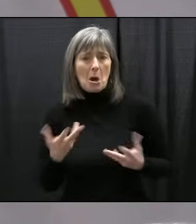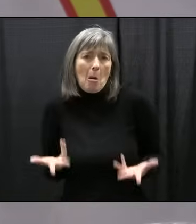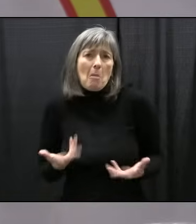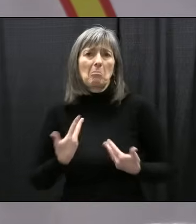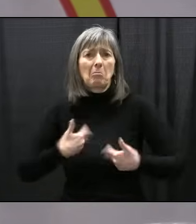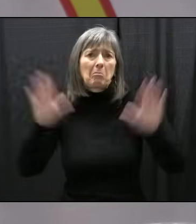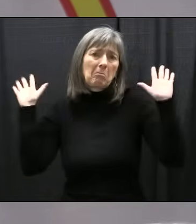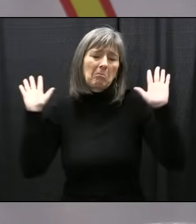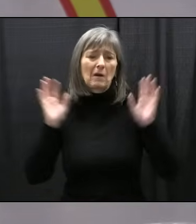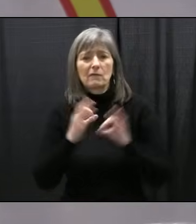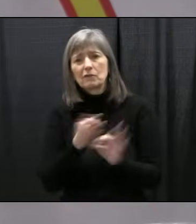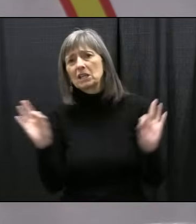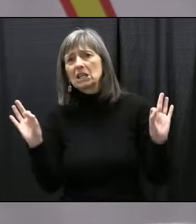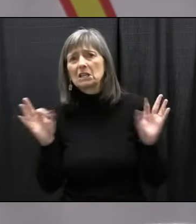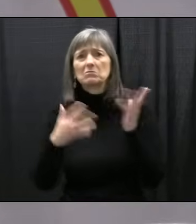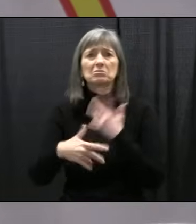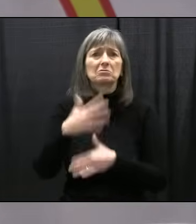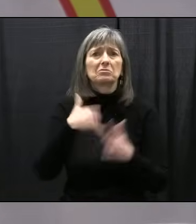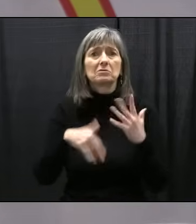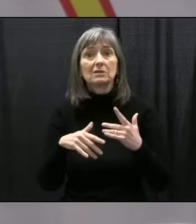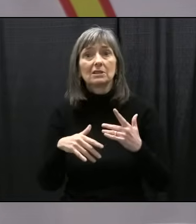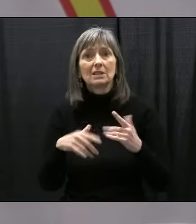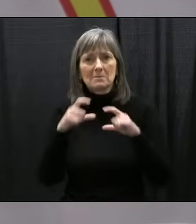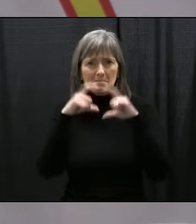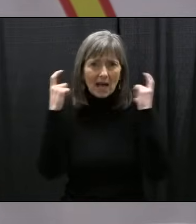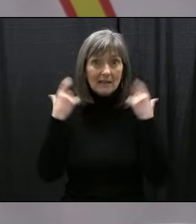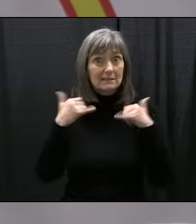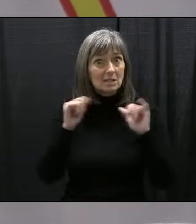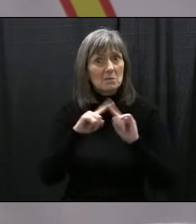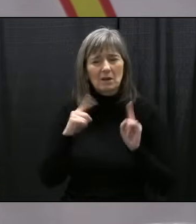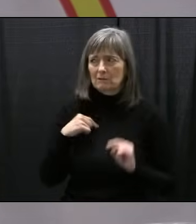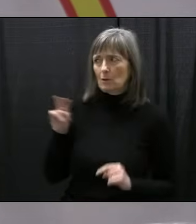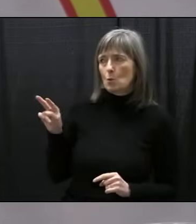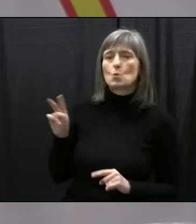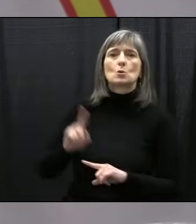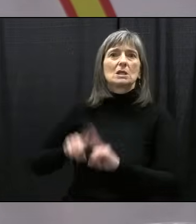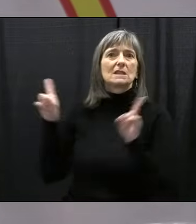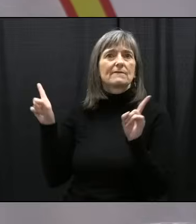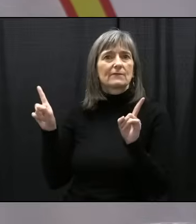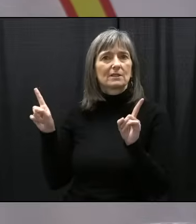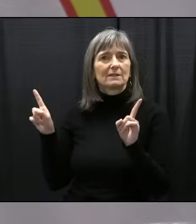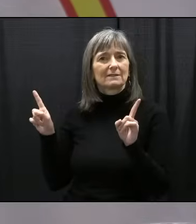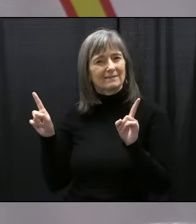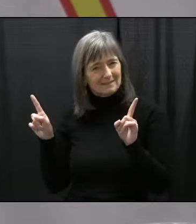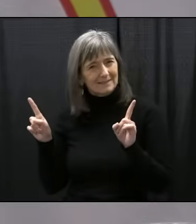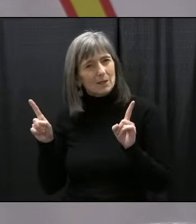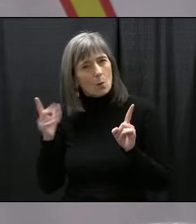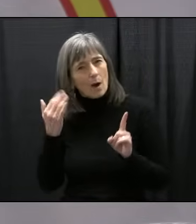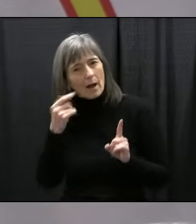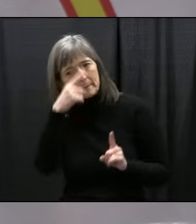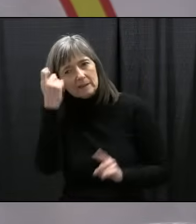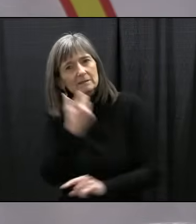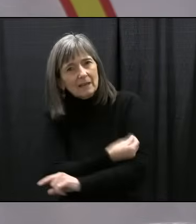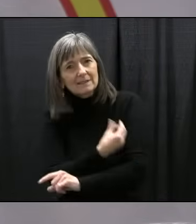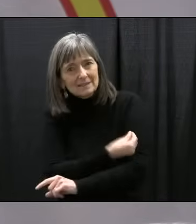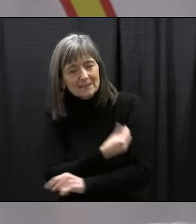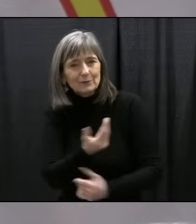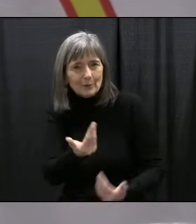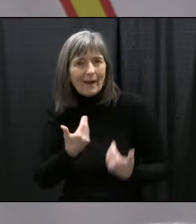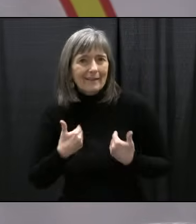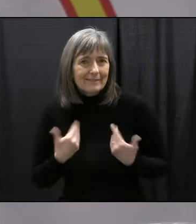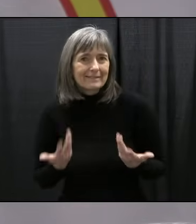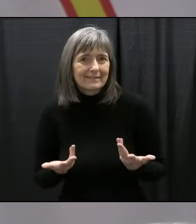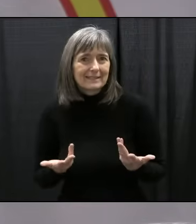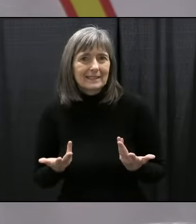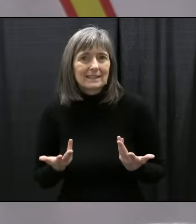followed the public health guidelines. We have done the vaccines and gotten the vaccines, and people have done their part. This